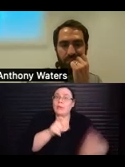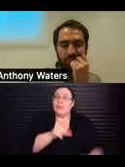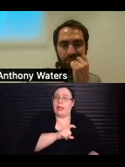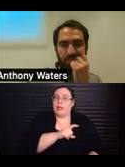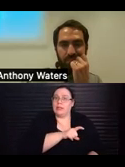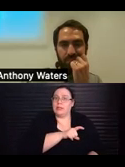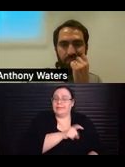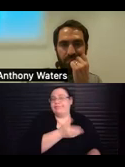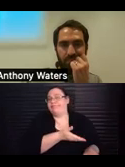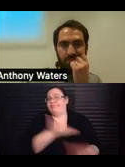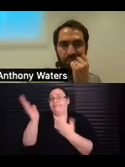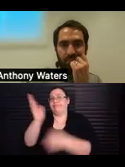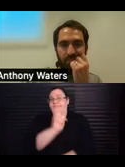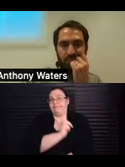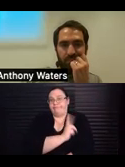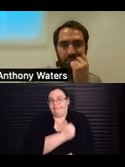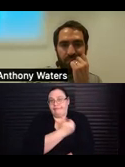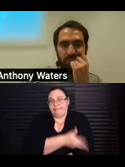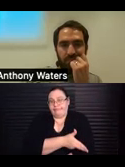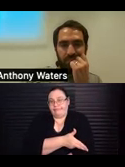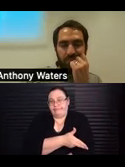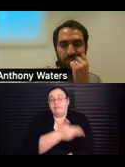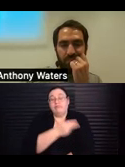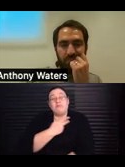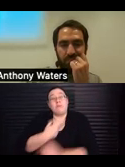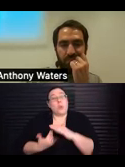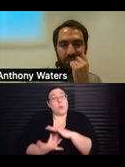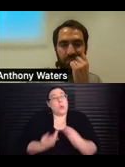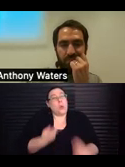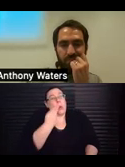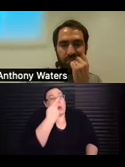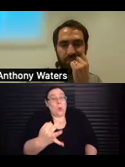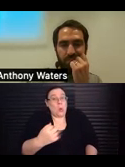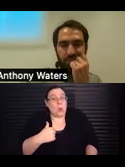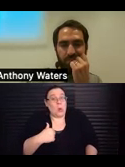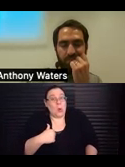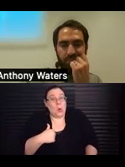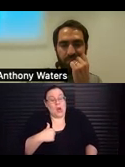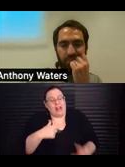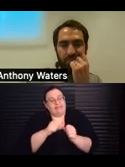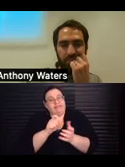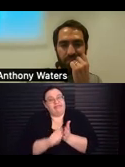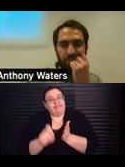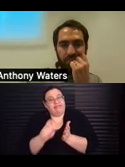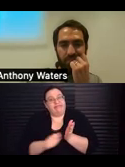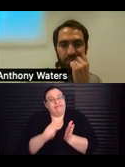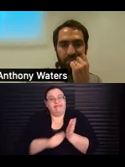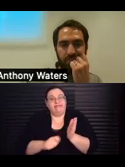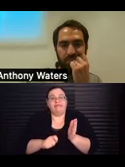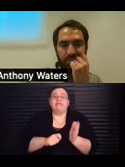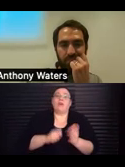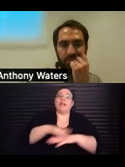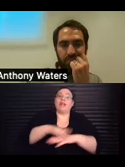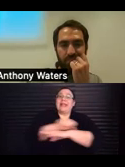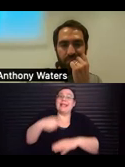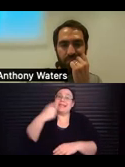me to the hospital. I was pissed. And I kept writing. Tell the nurse, don't